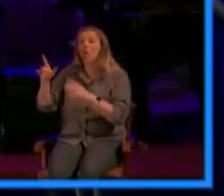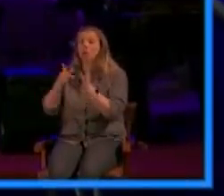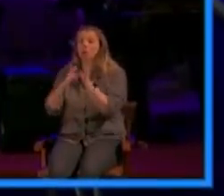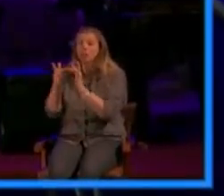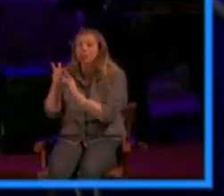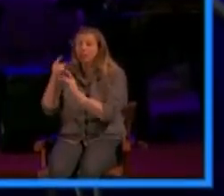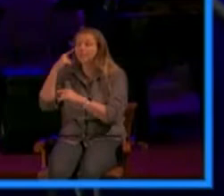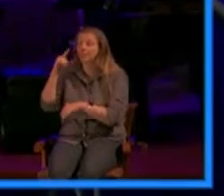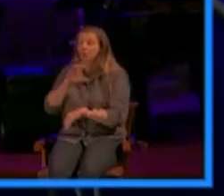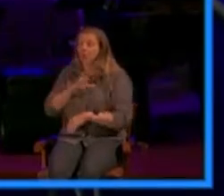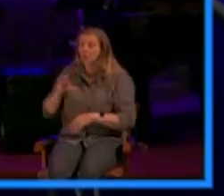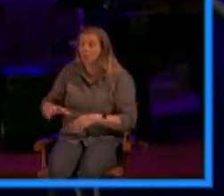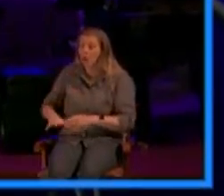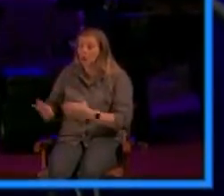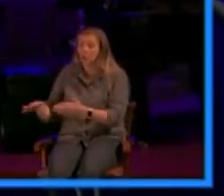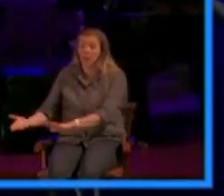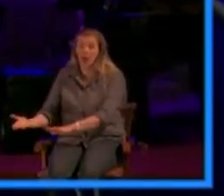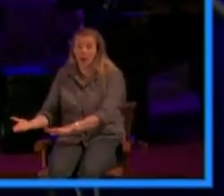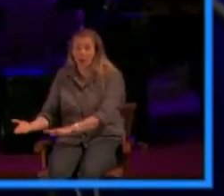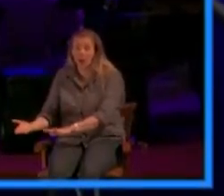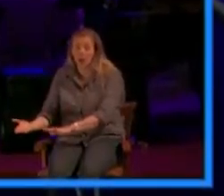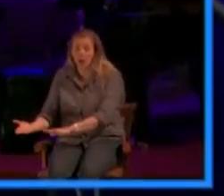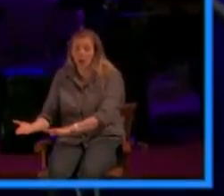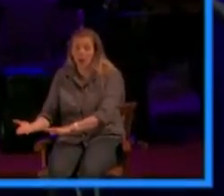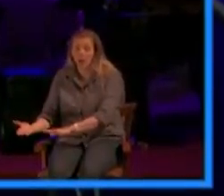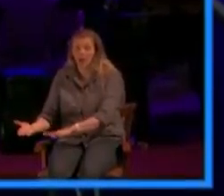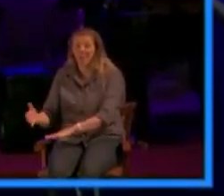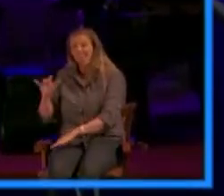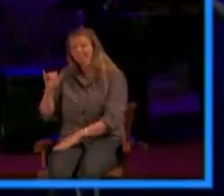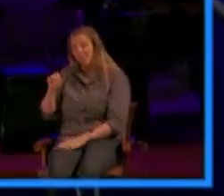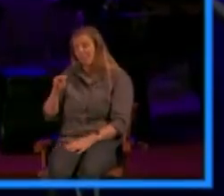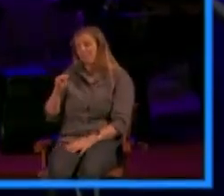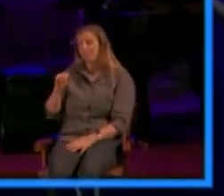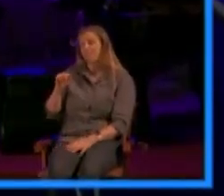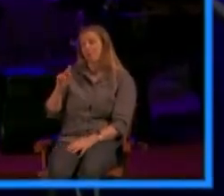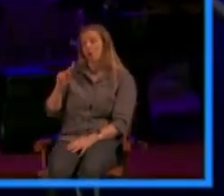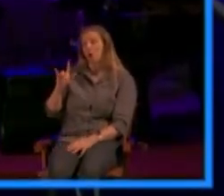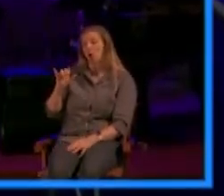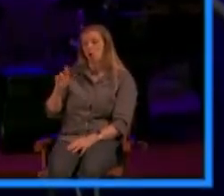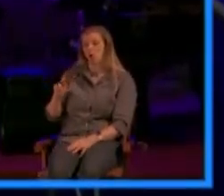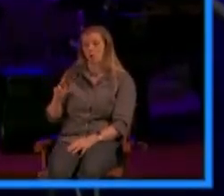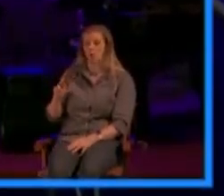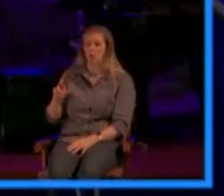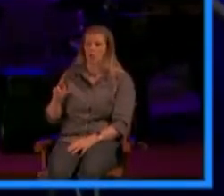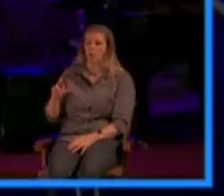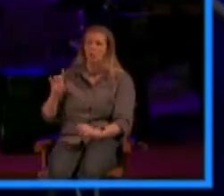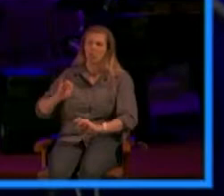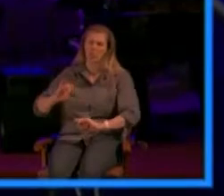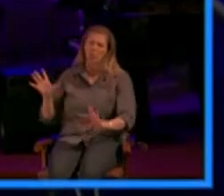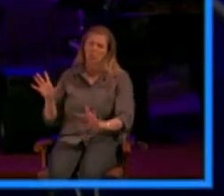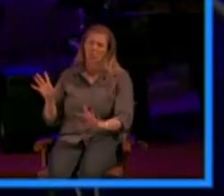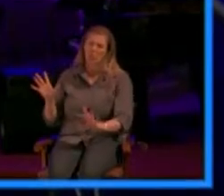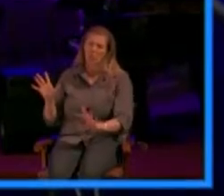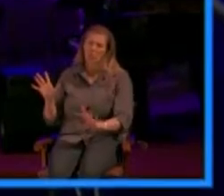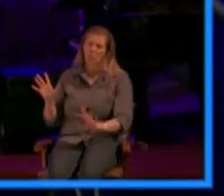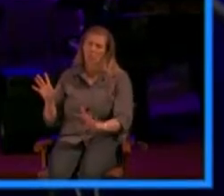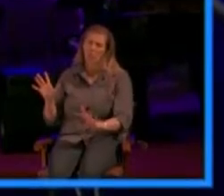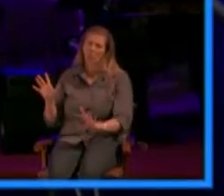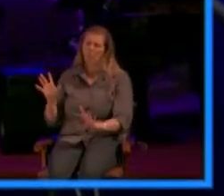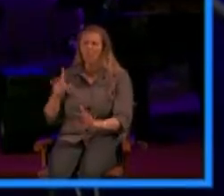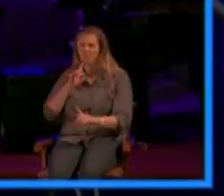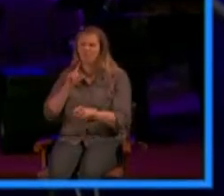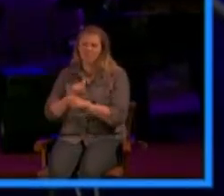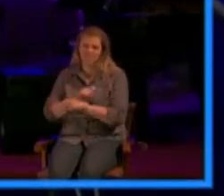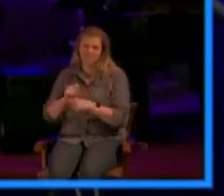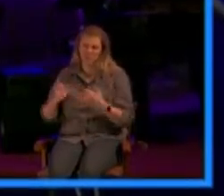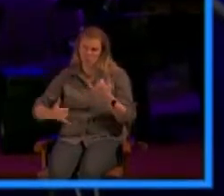As a matter of fact, in less brutal ways and in less stark ways, but we are probably most familiar that in recent days that we've had everybody